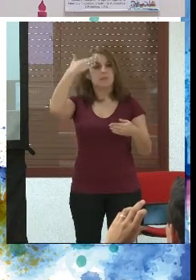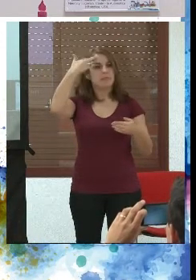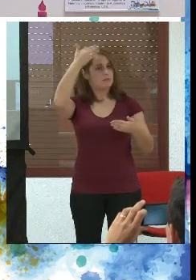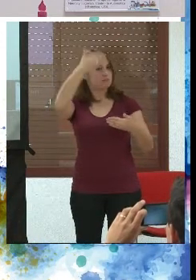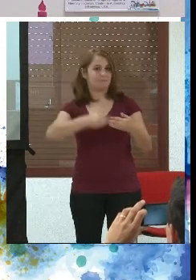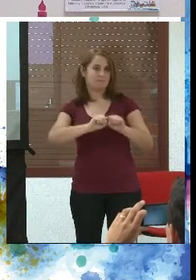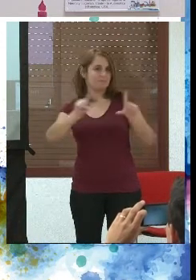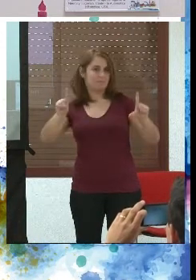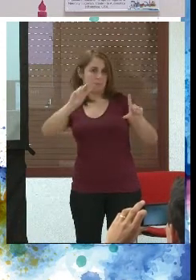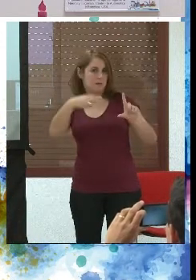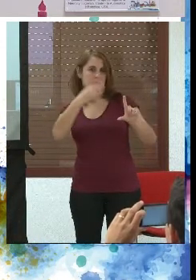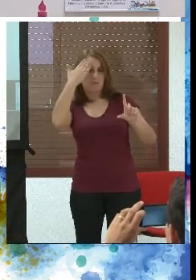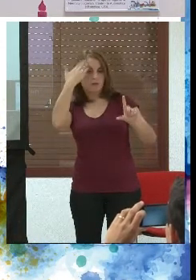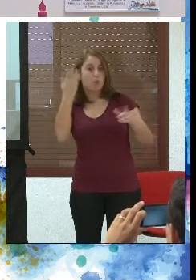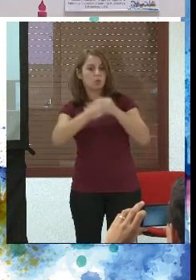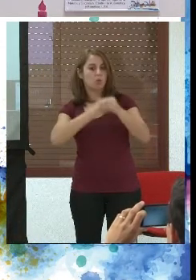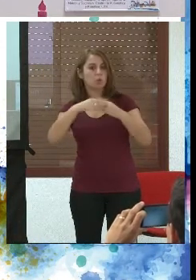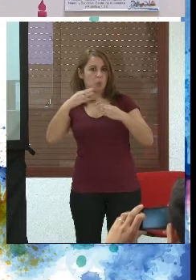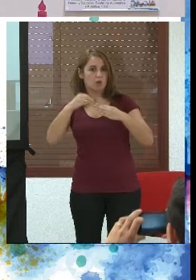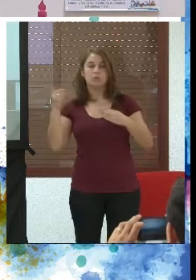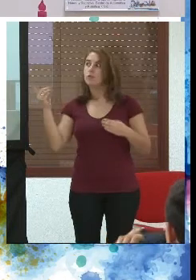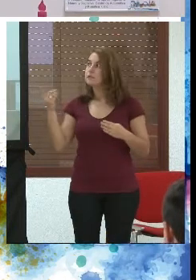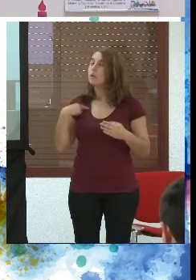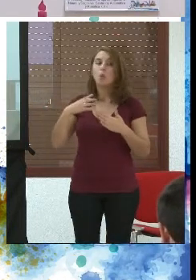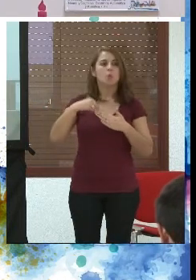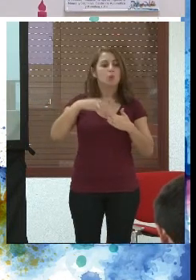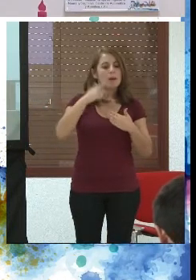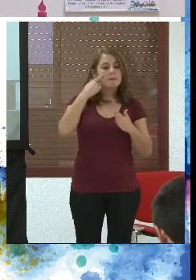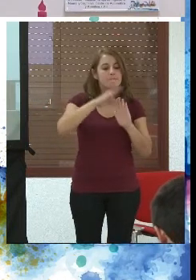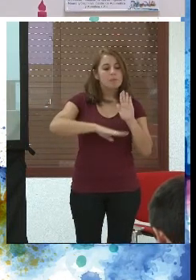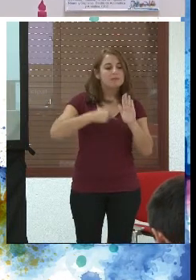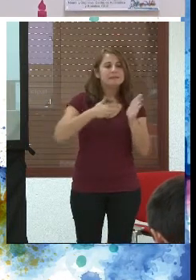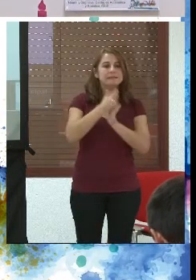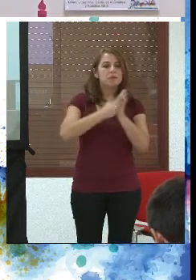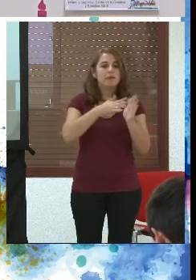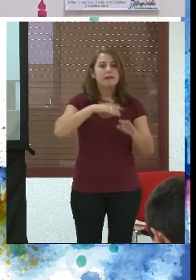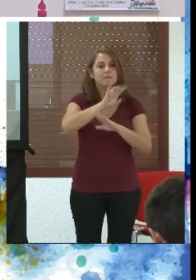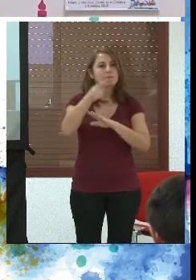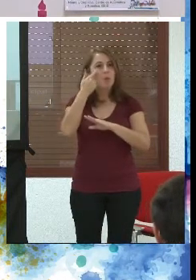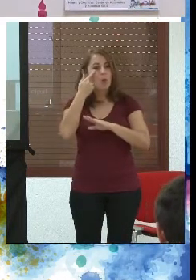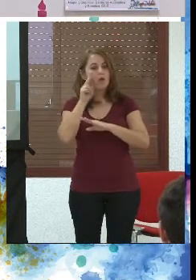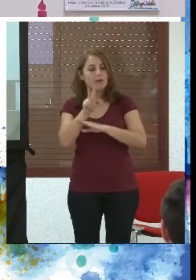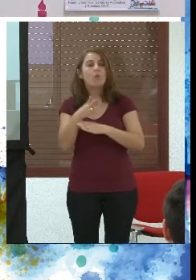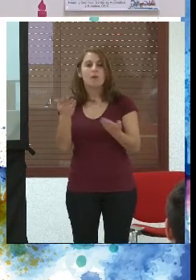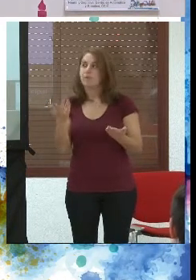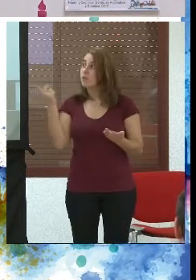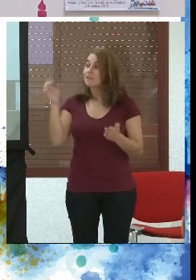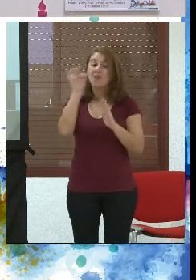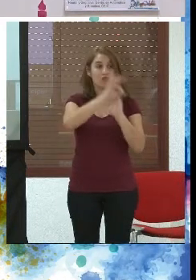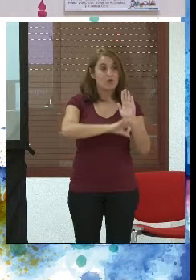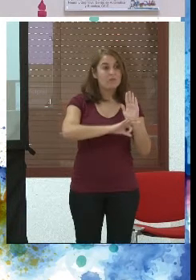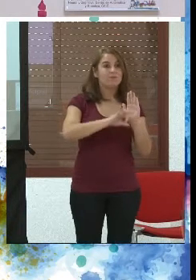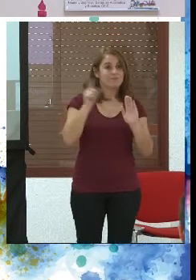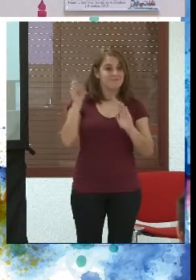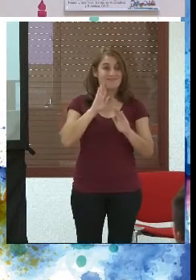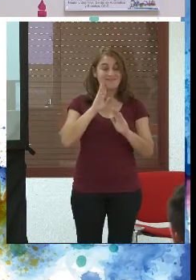the main user interface. So the user programs what stimulus he wants to send to the retina, and the